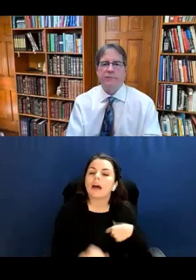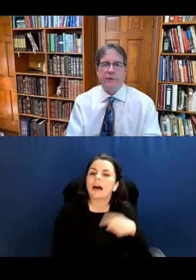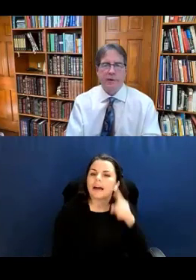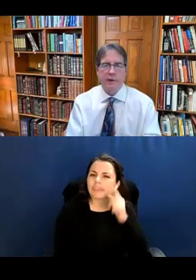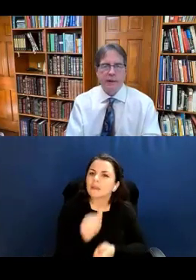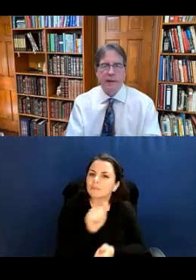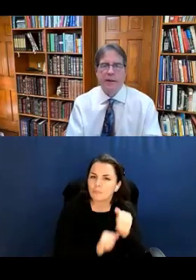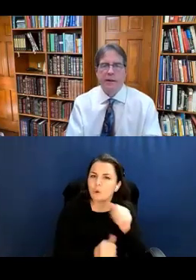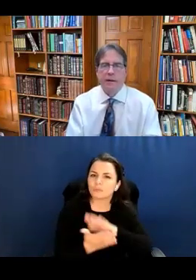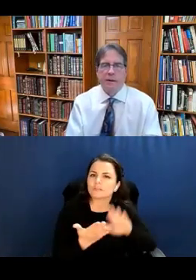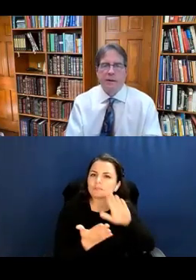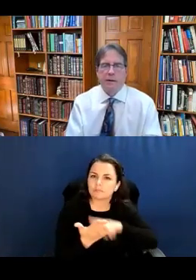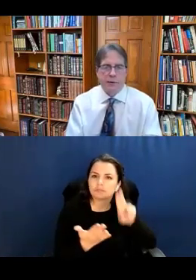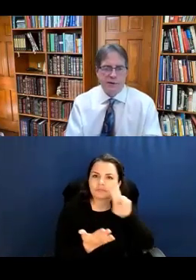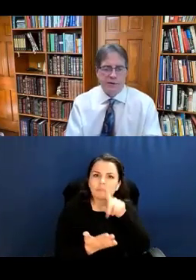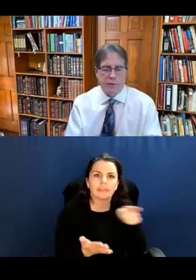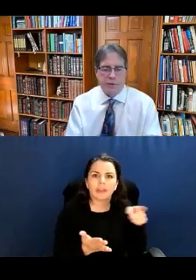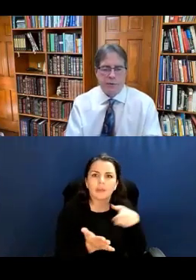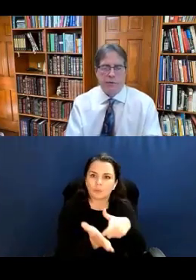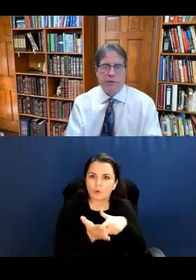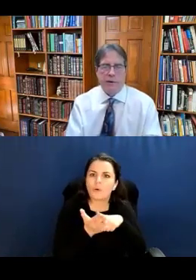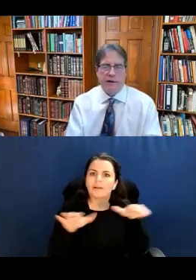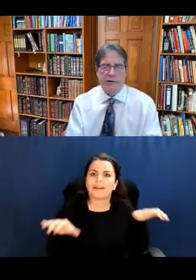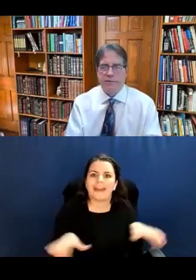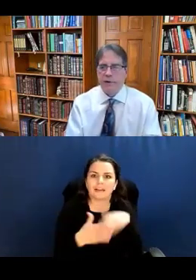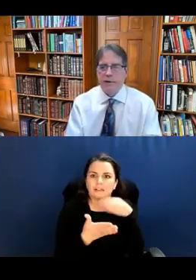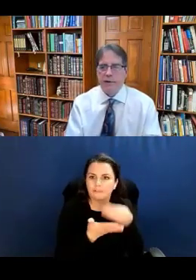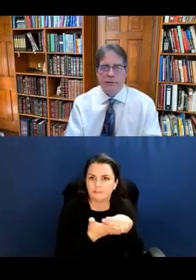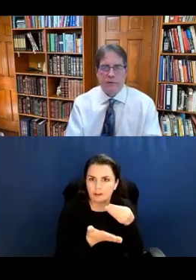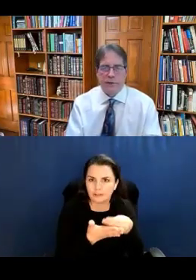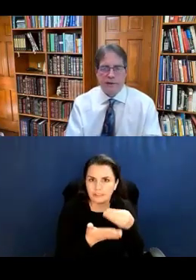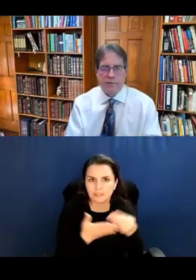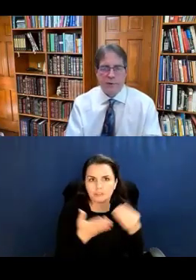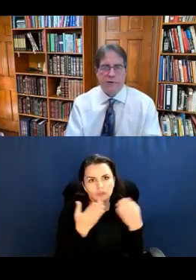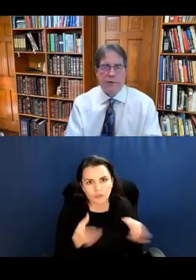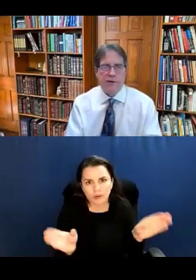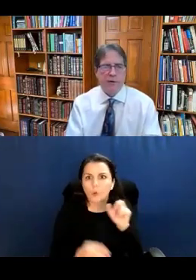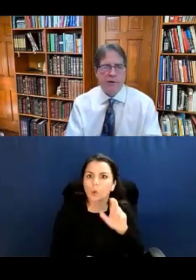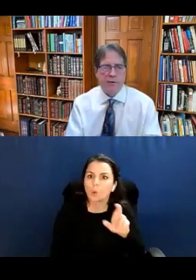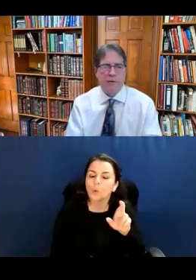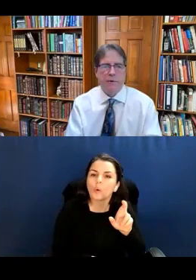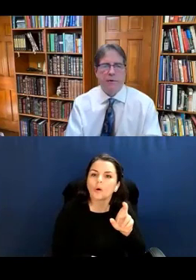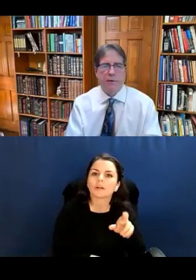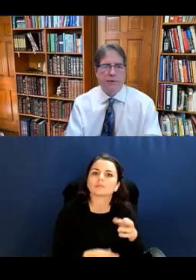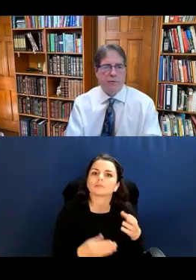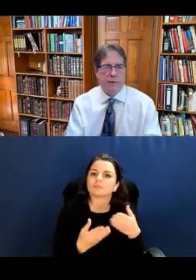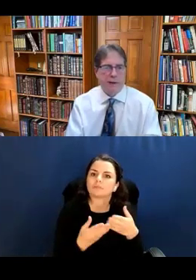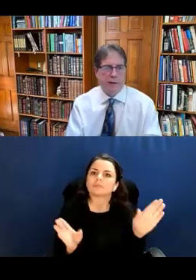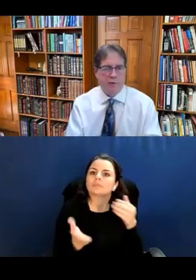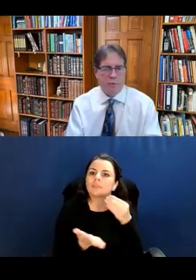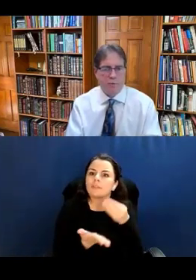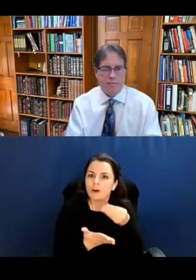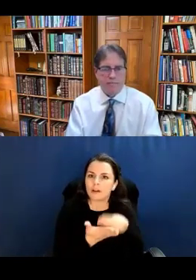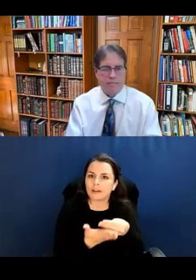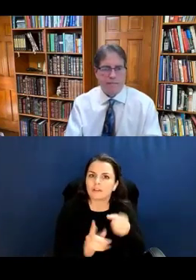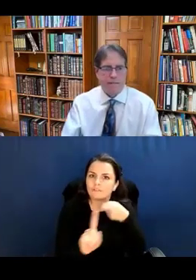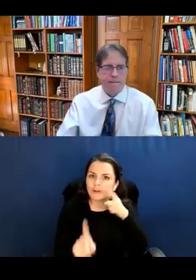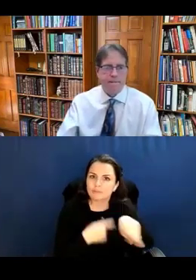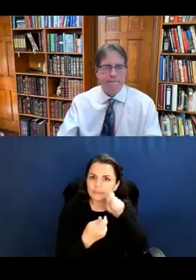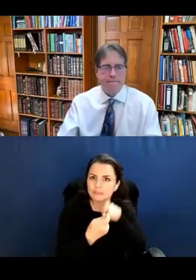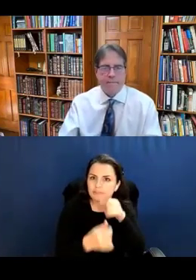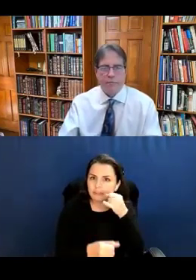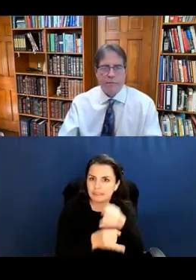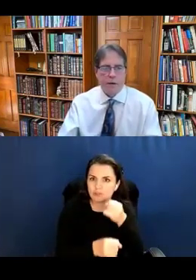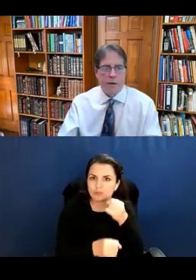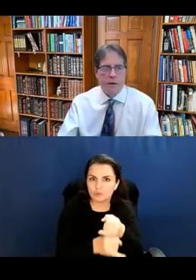require active funding, either in general or active funding through that sponsoring institute in order to be eligible.